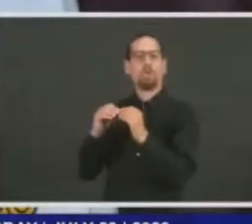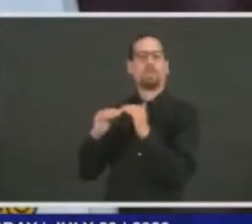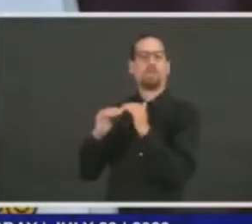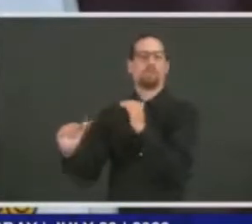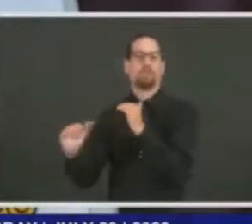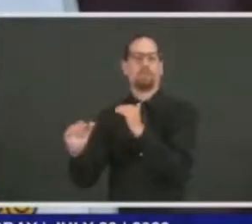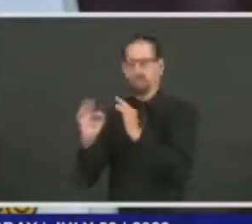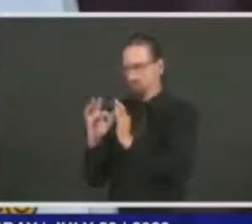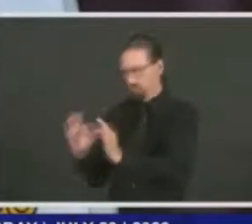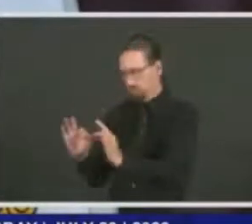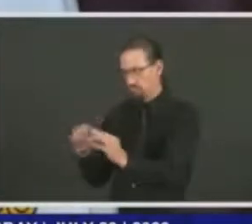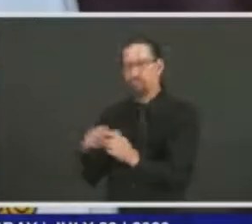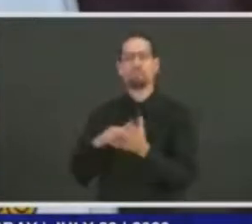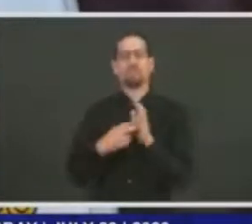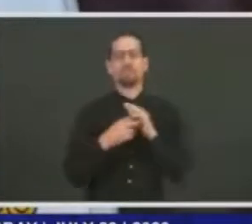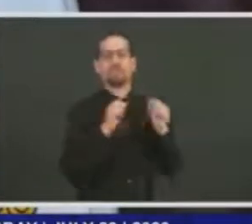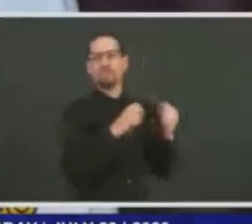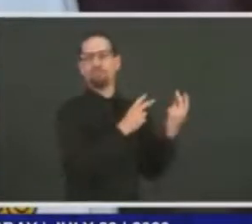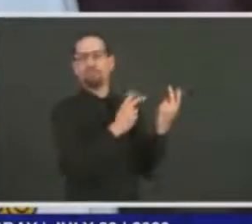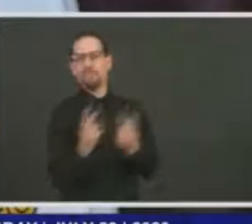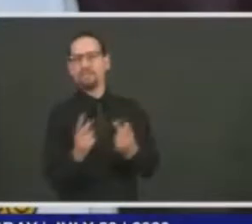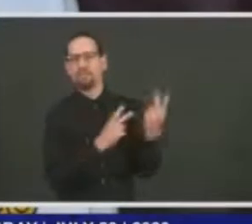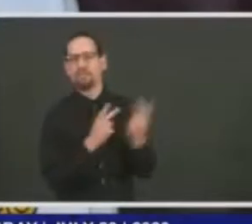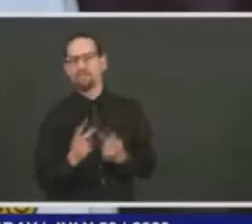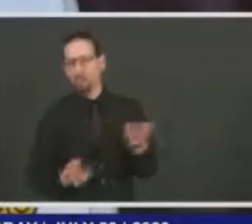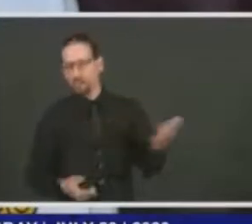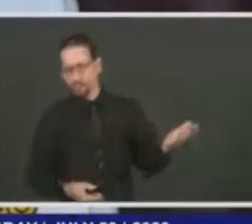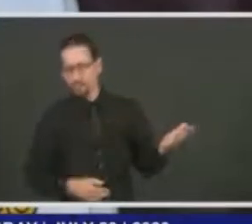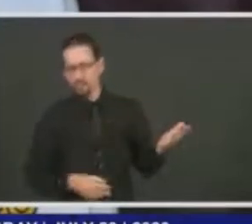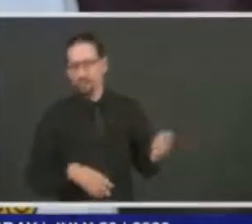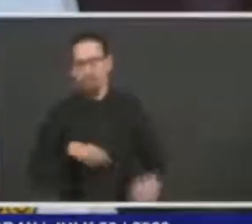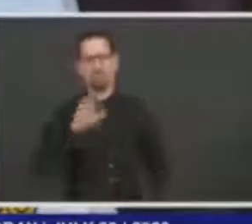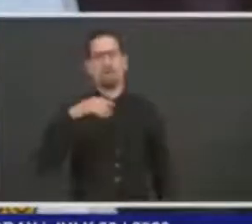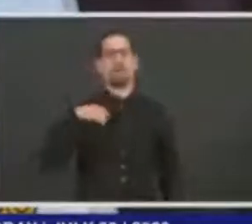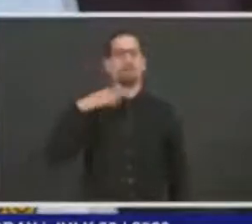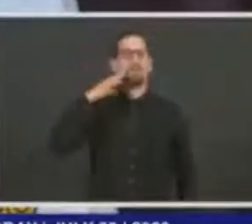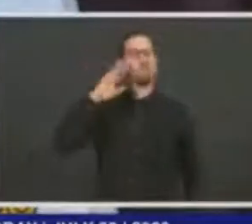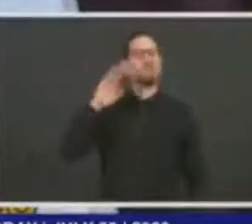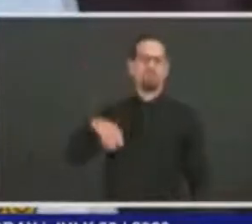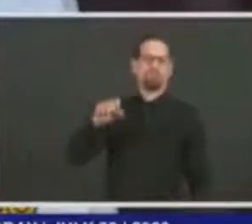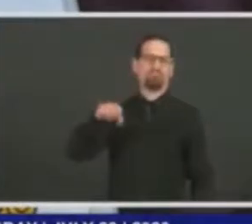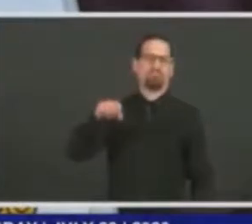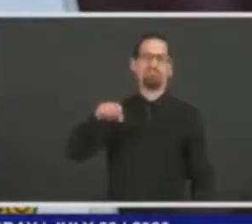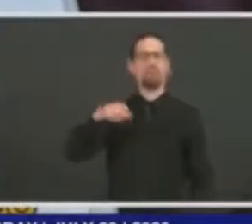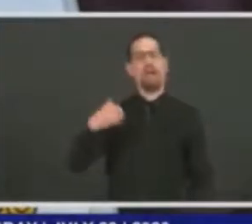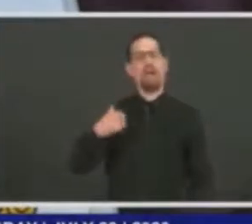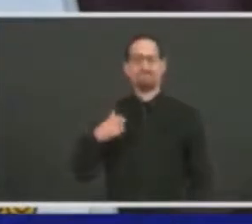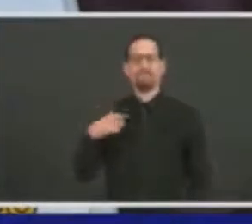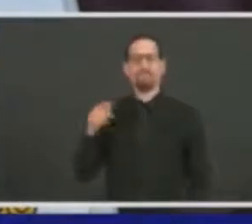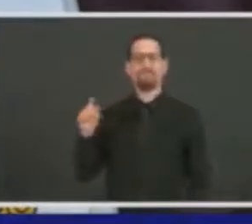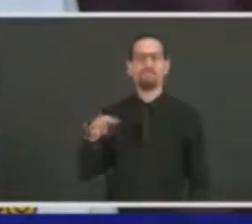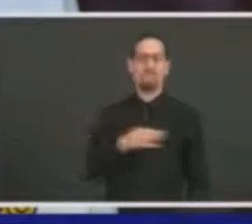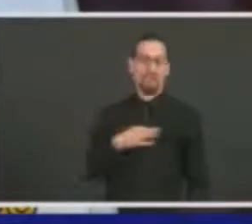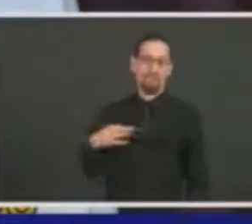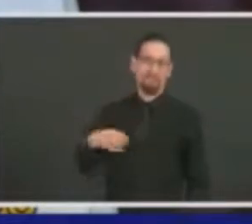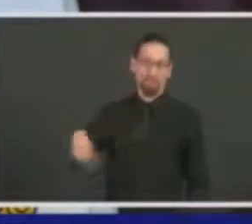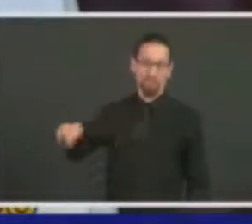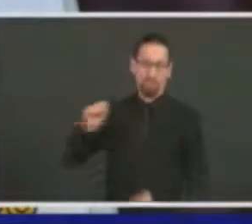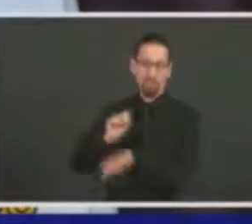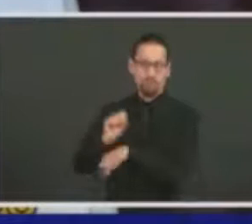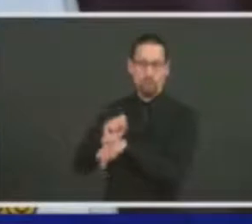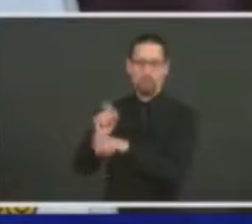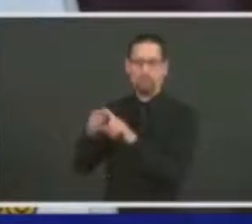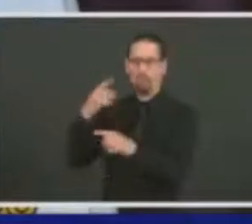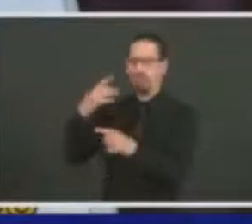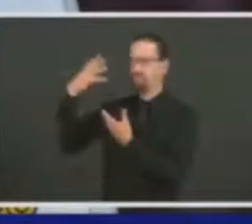people who are visiting. We've always known that there's a dynamic of the staffing who are from the community versus